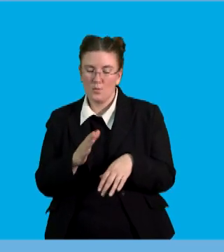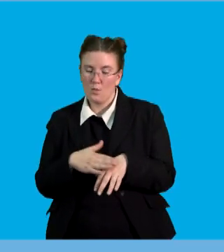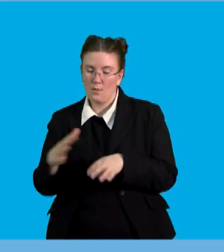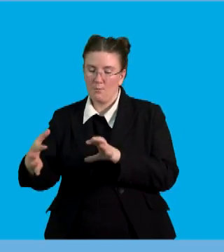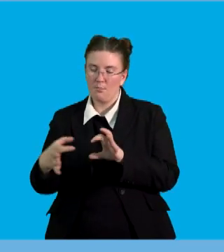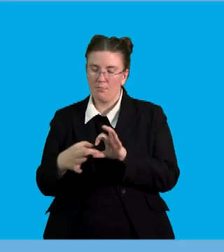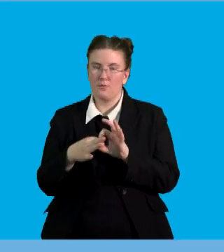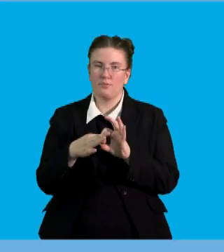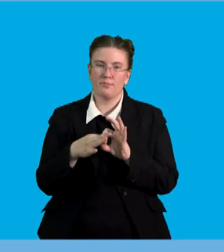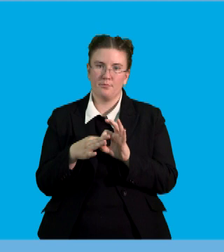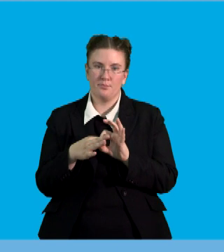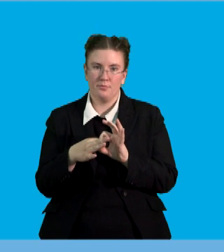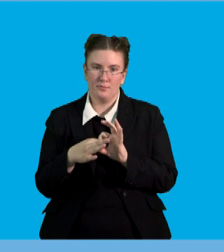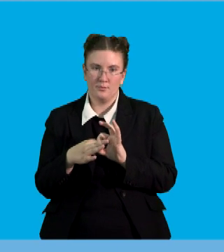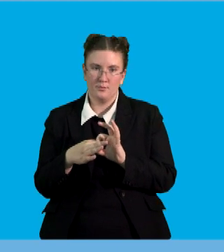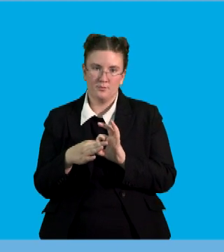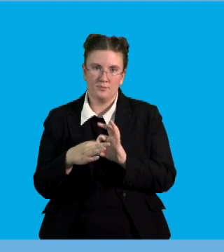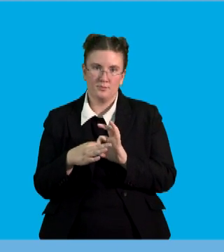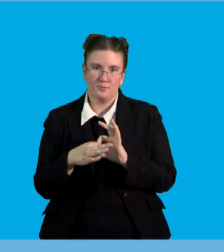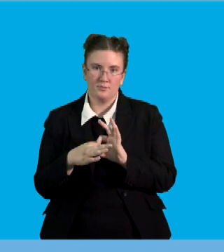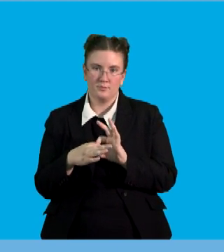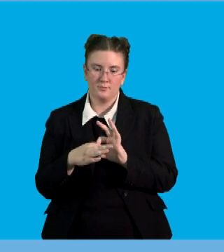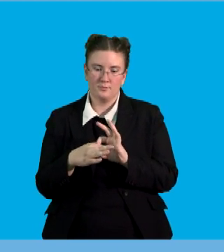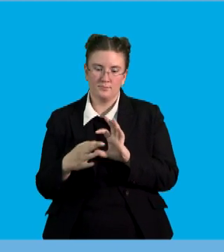forces of attraction